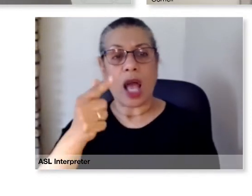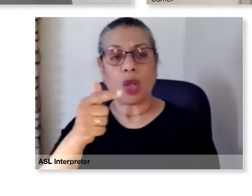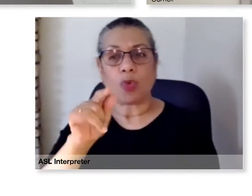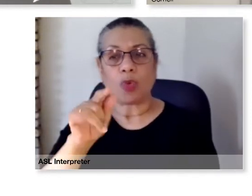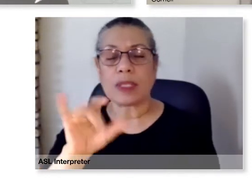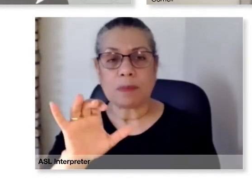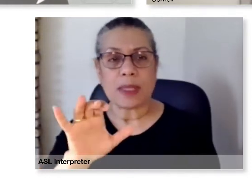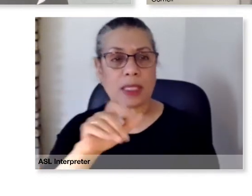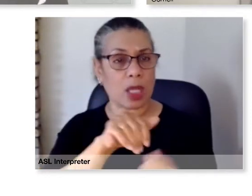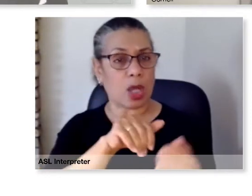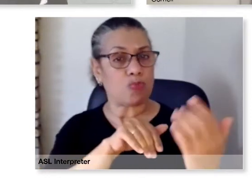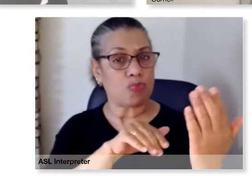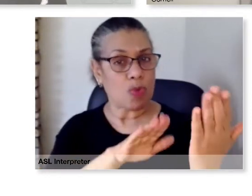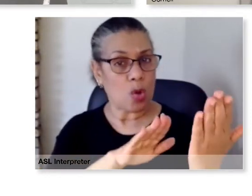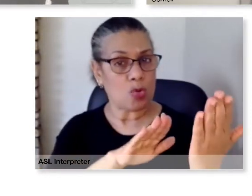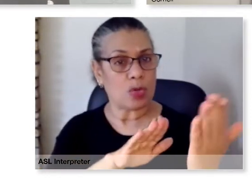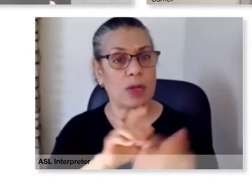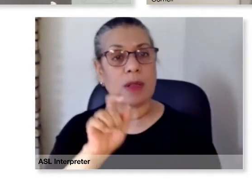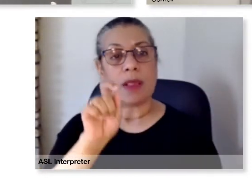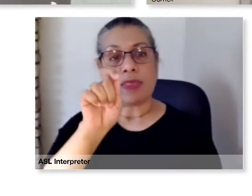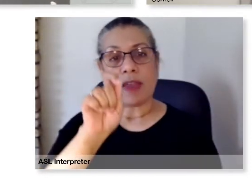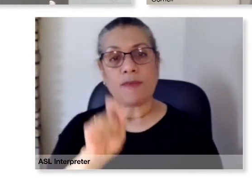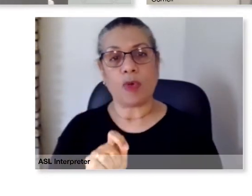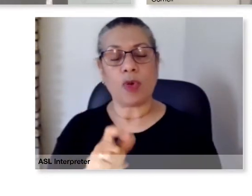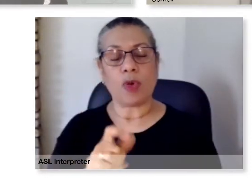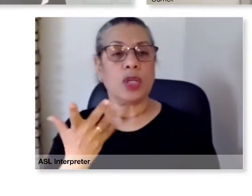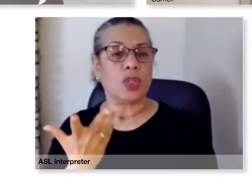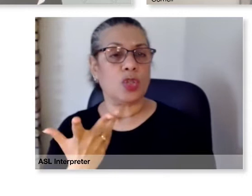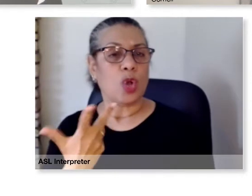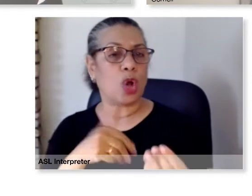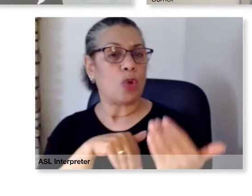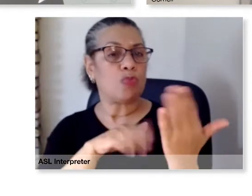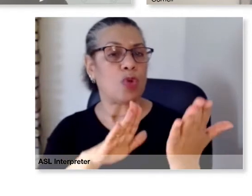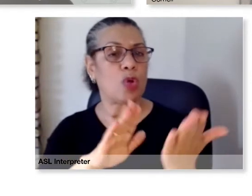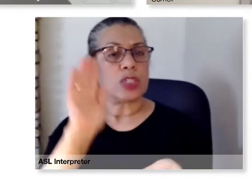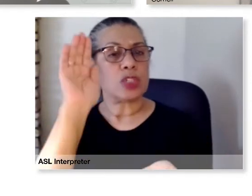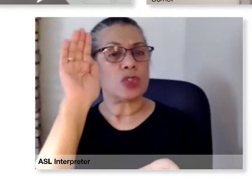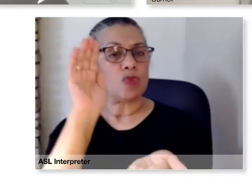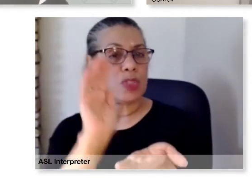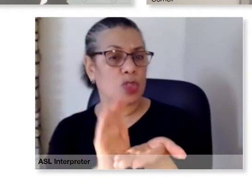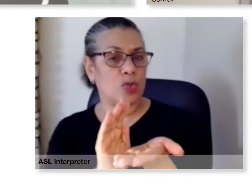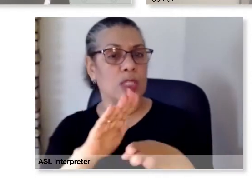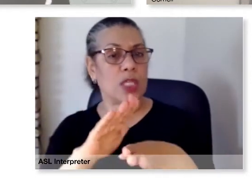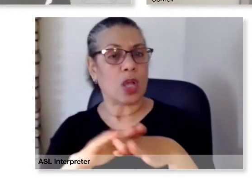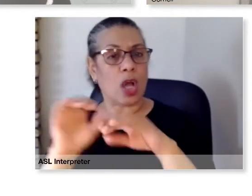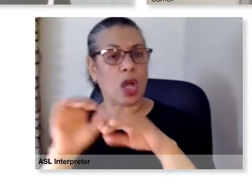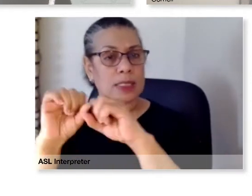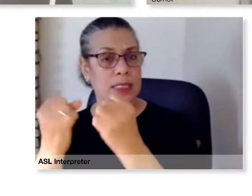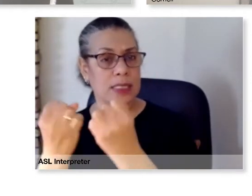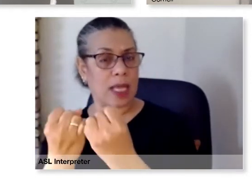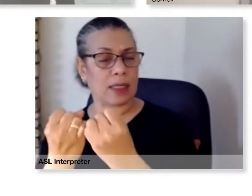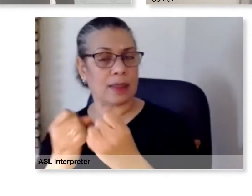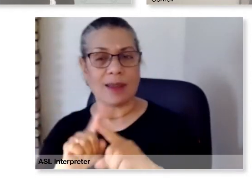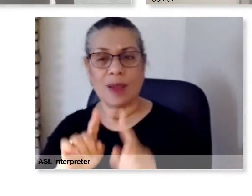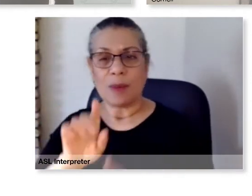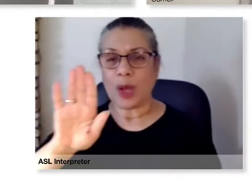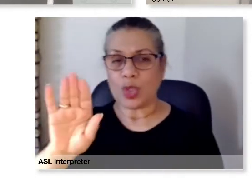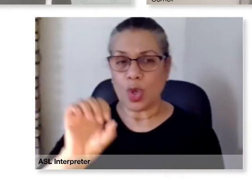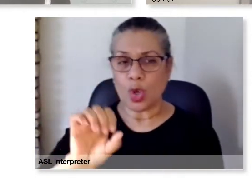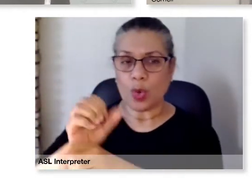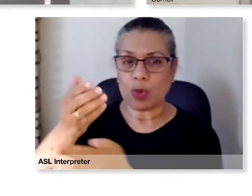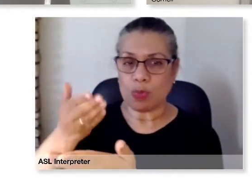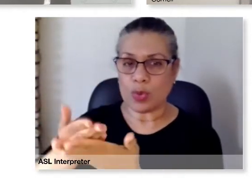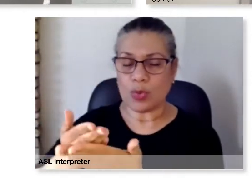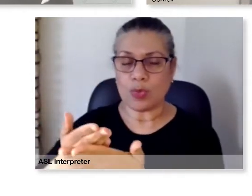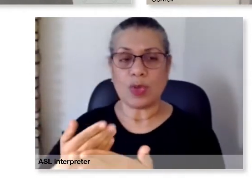approaches, then you're taking a reductionistic approach to society. And I think what your work shows is that you can use